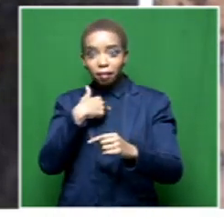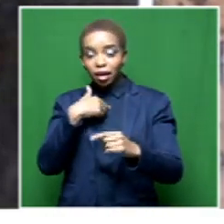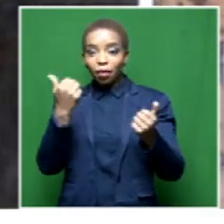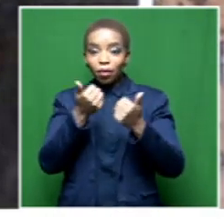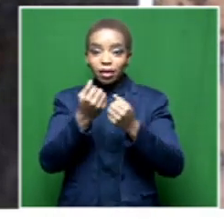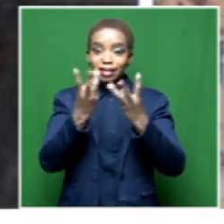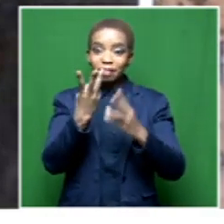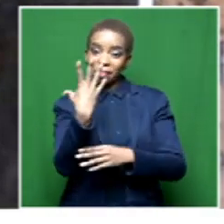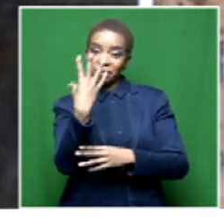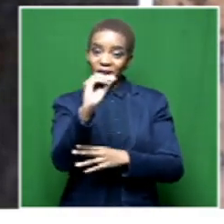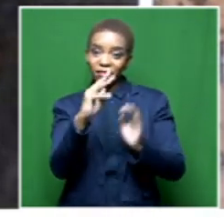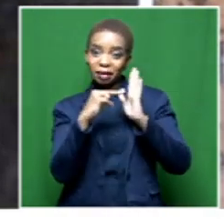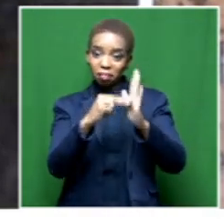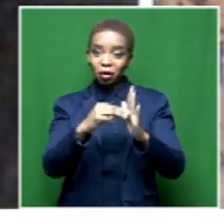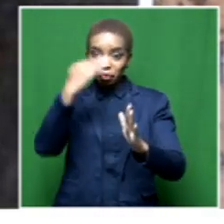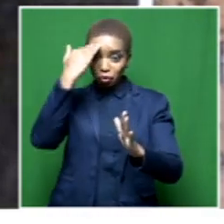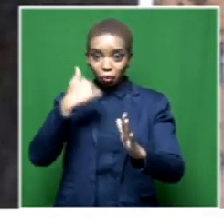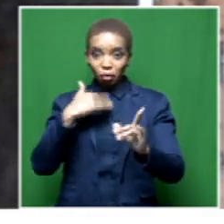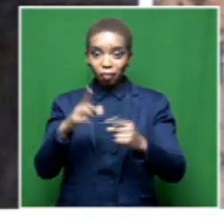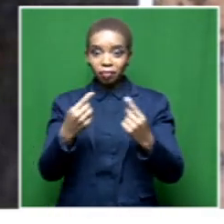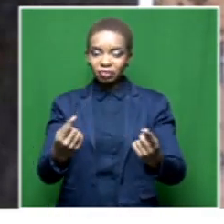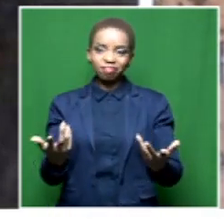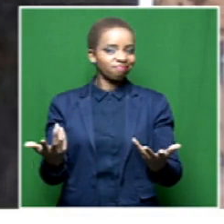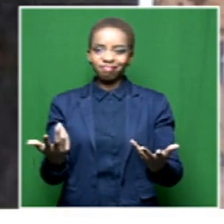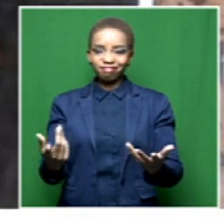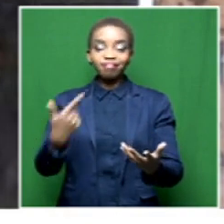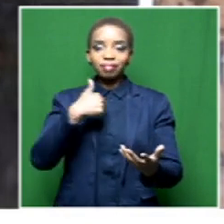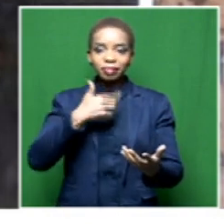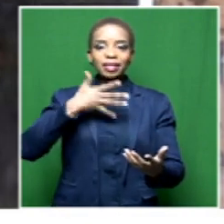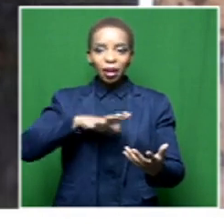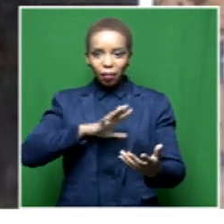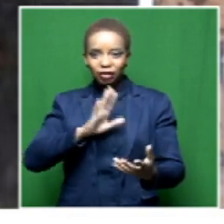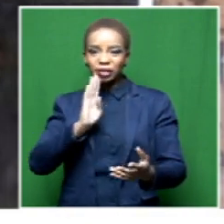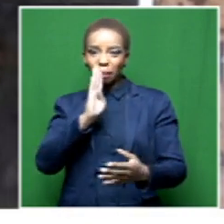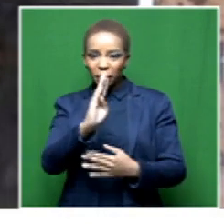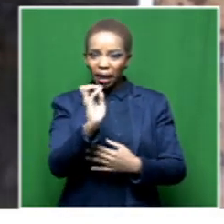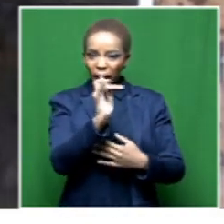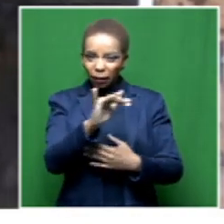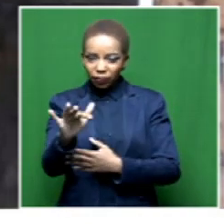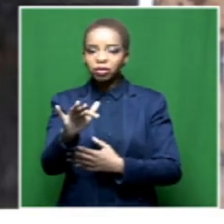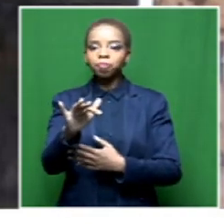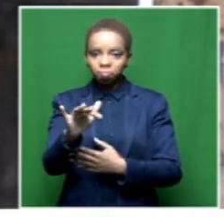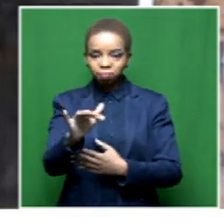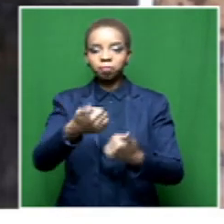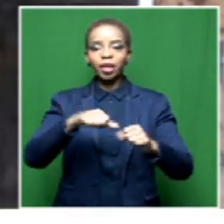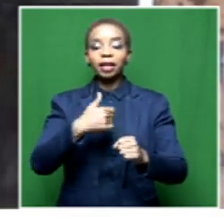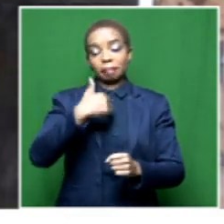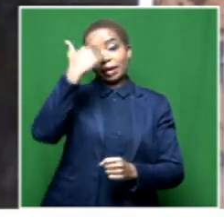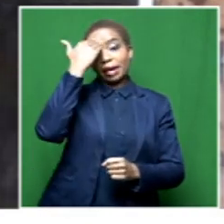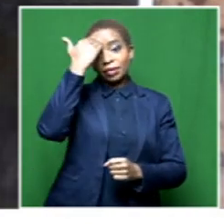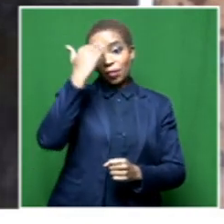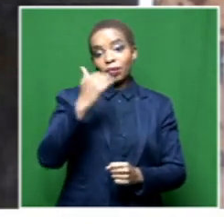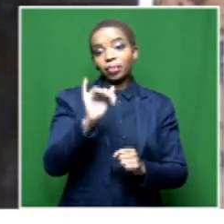I still need to reach 1 billion people before I leave planet Earth or before I die. So I can say, number one, I need to even